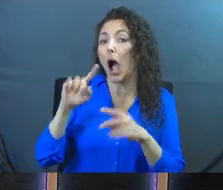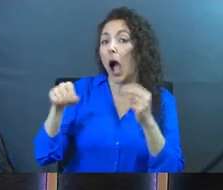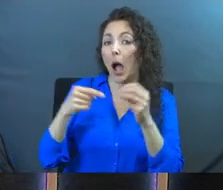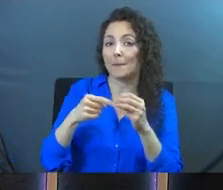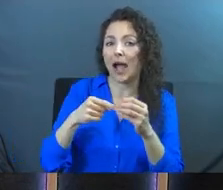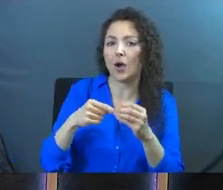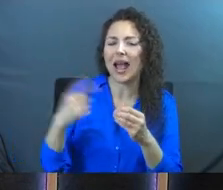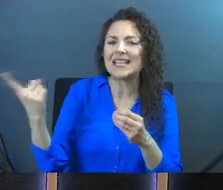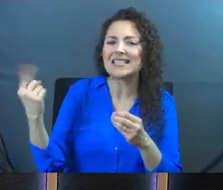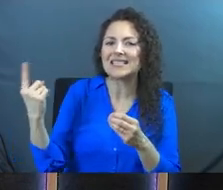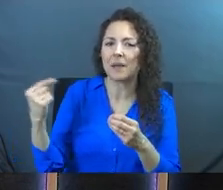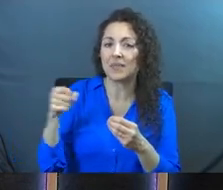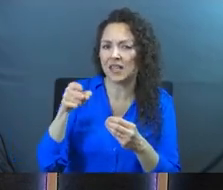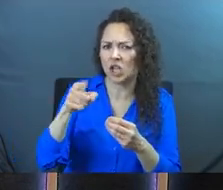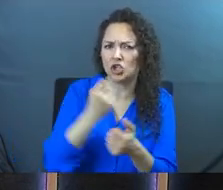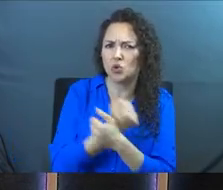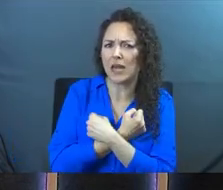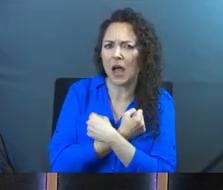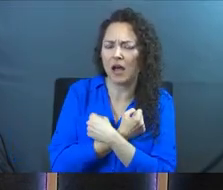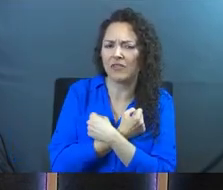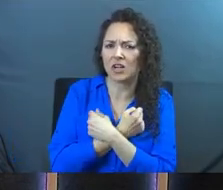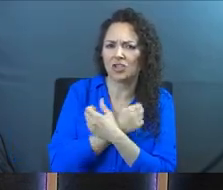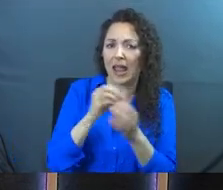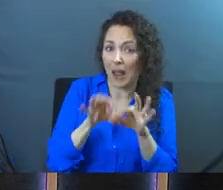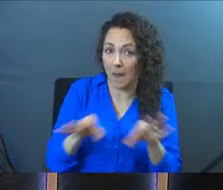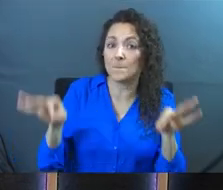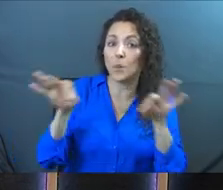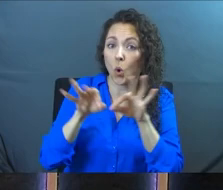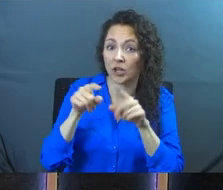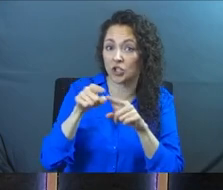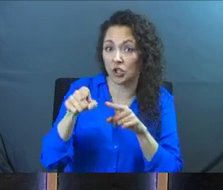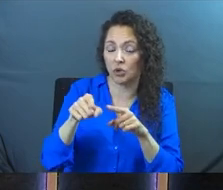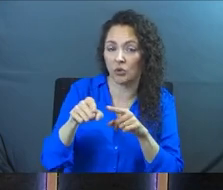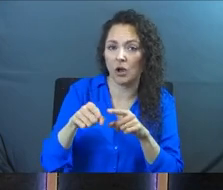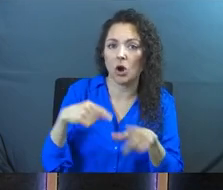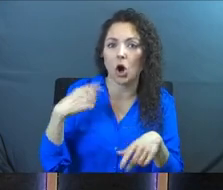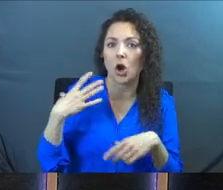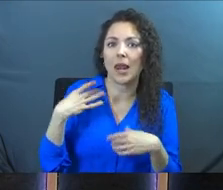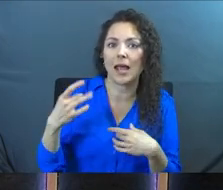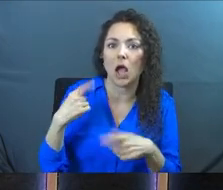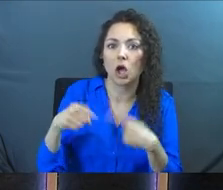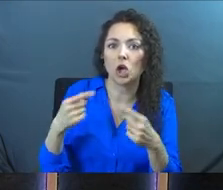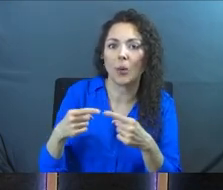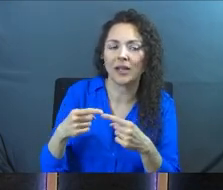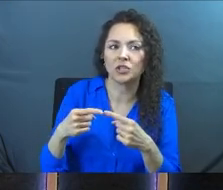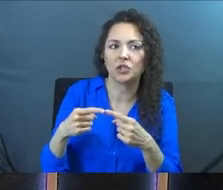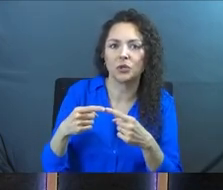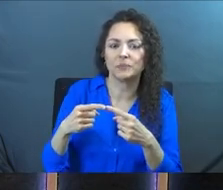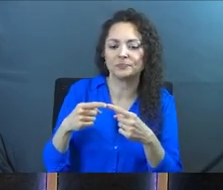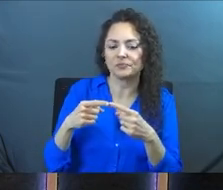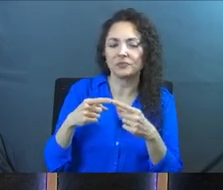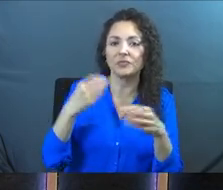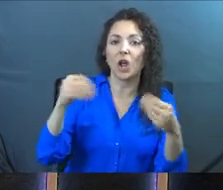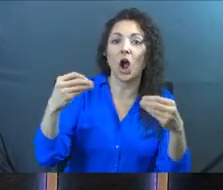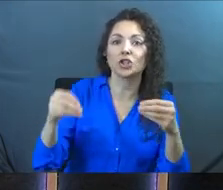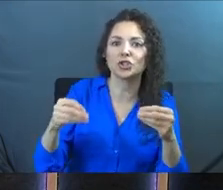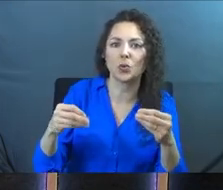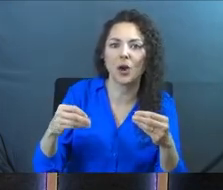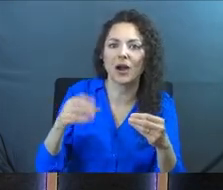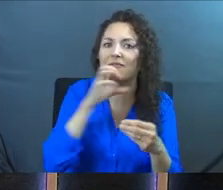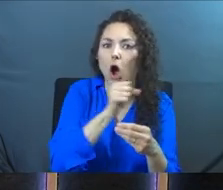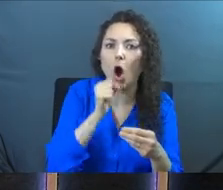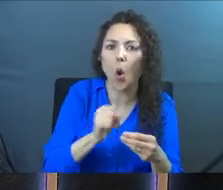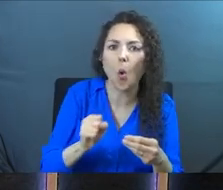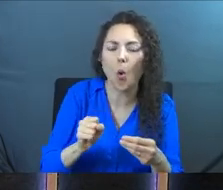valuable. I have this like secret dream of being at an antique store and finding something that's like $5, but I know it's worth millions, you know? You're like,